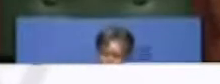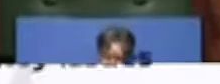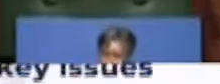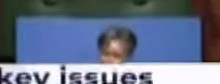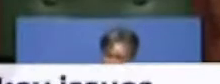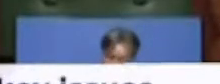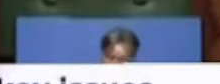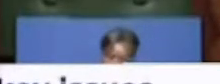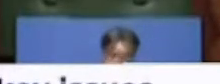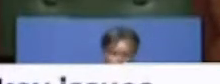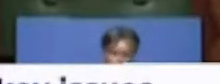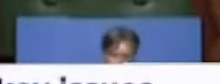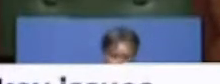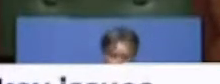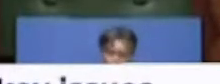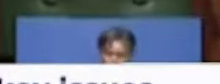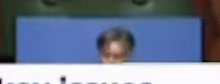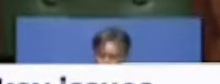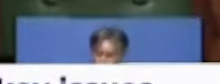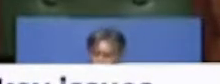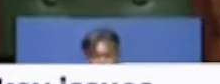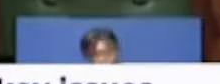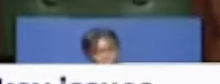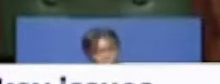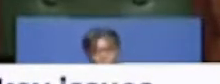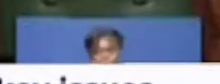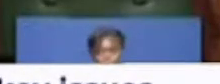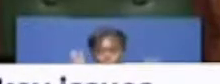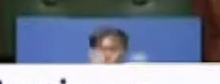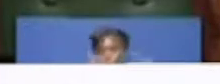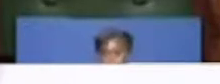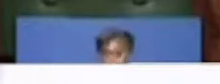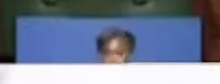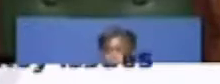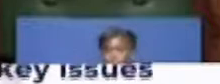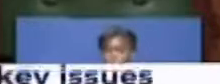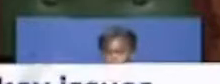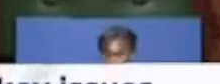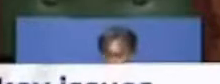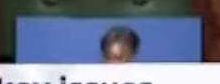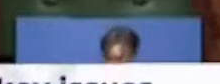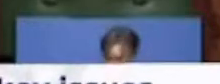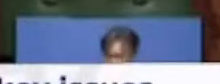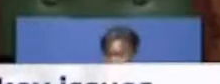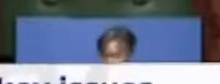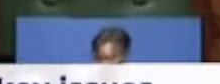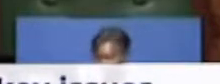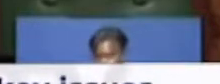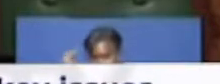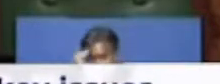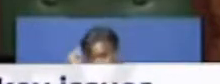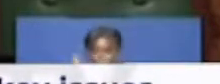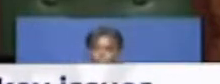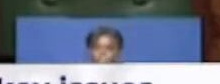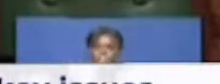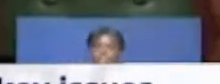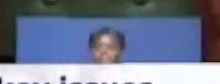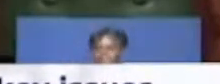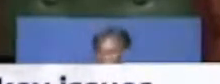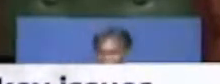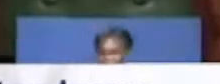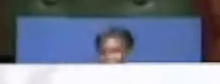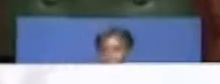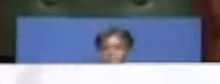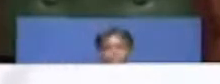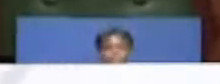channeling a substantial amount of our national budgetary resources to our education sector. In the past